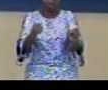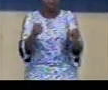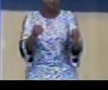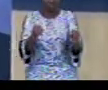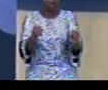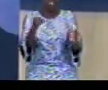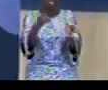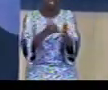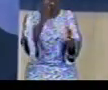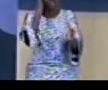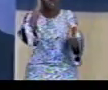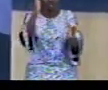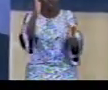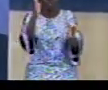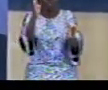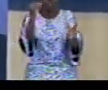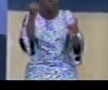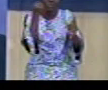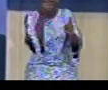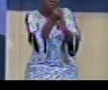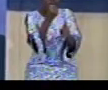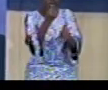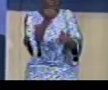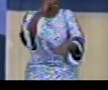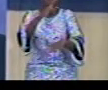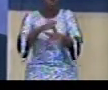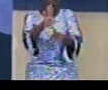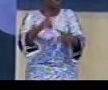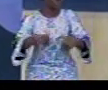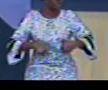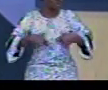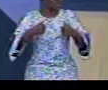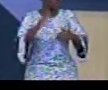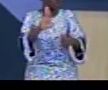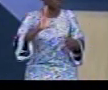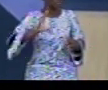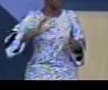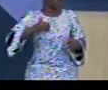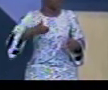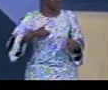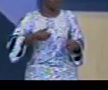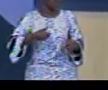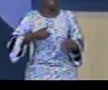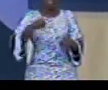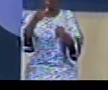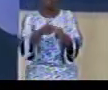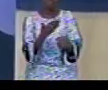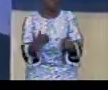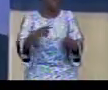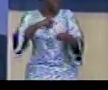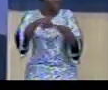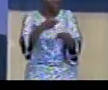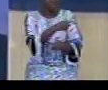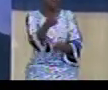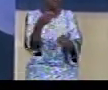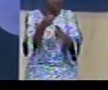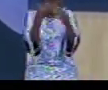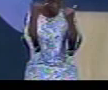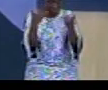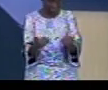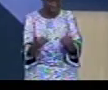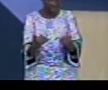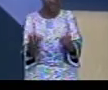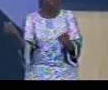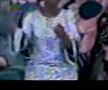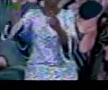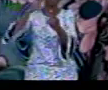will impact your life, impact your soul, impact everything about you from now unto